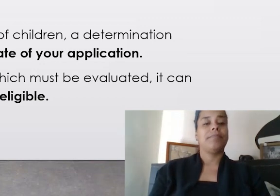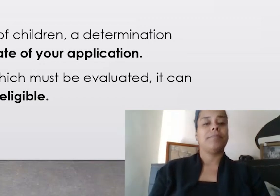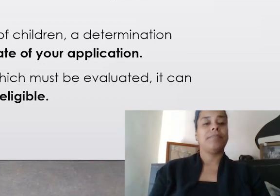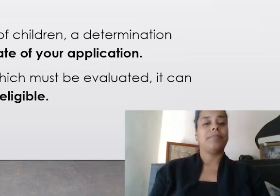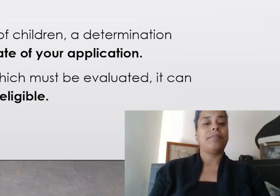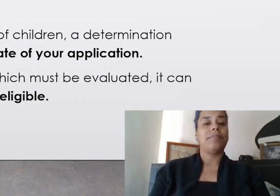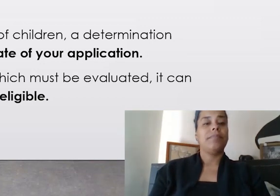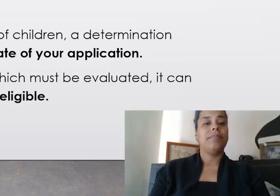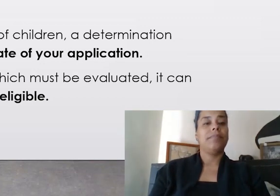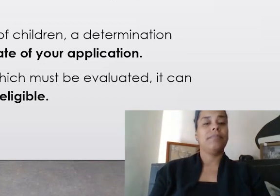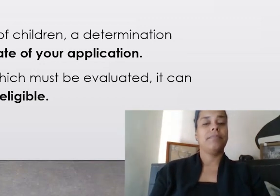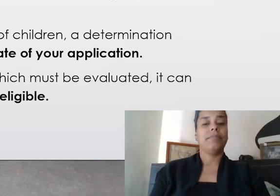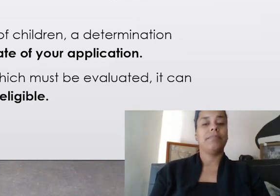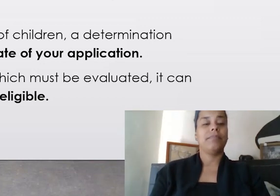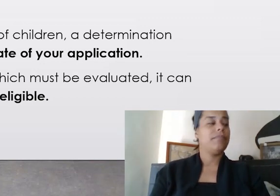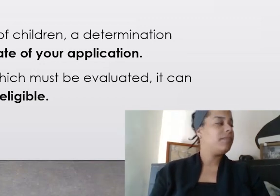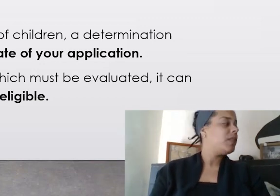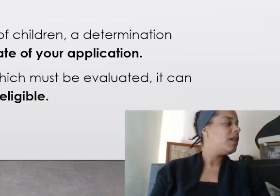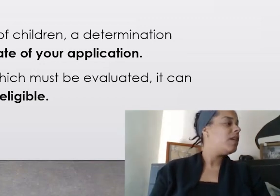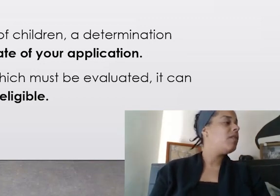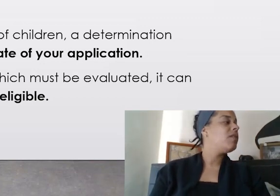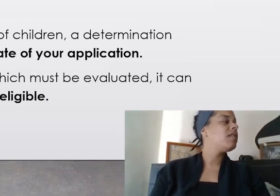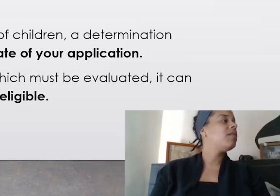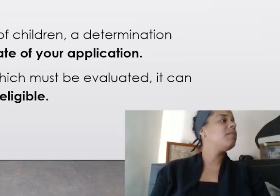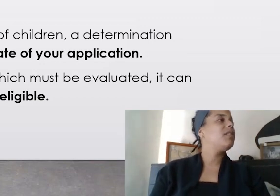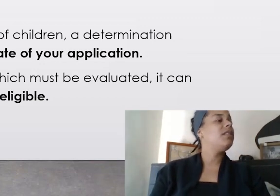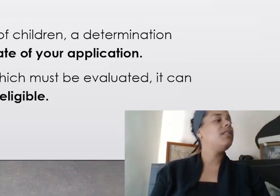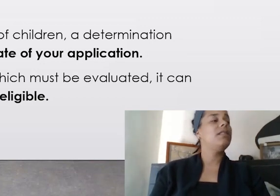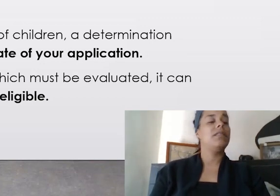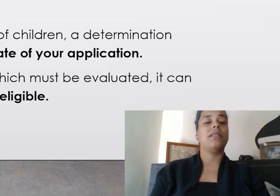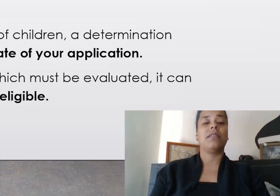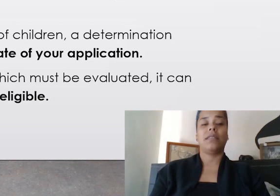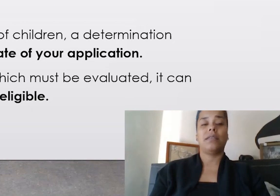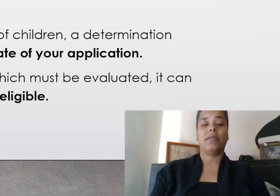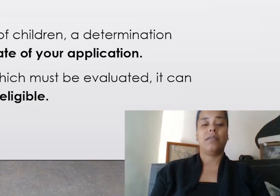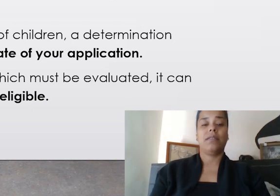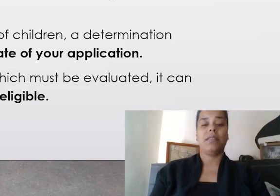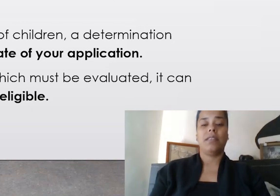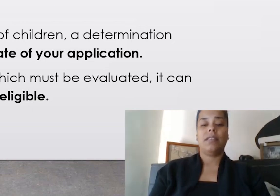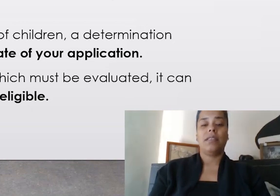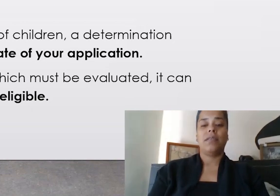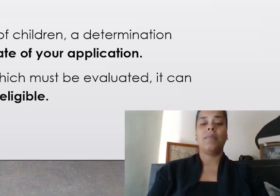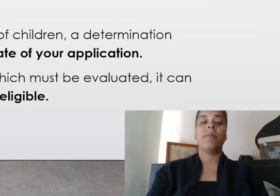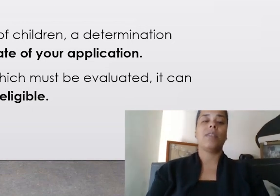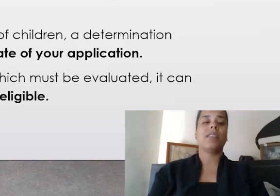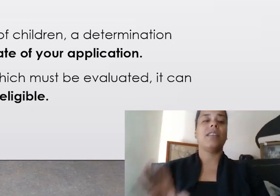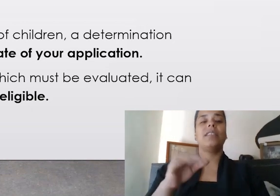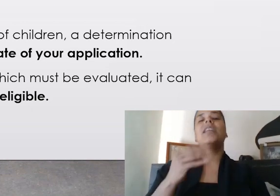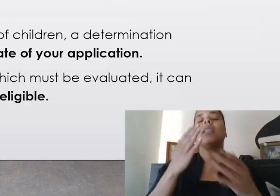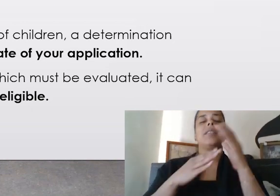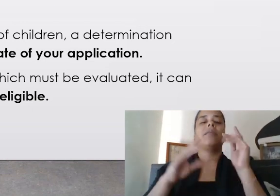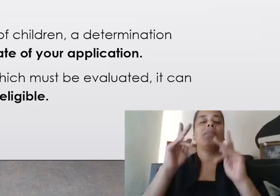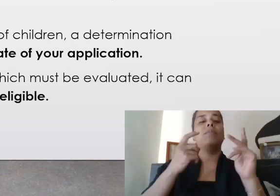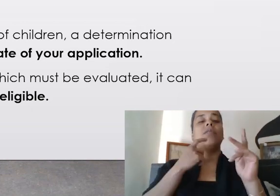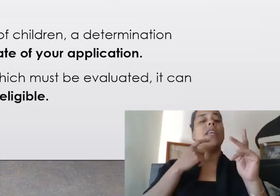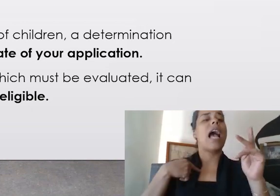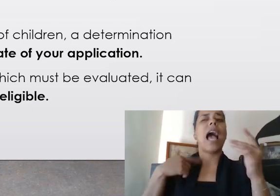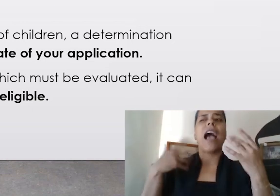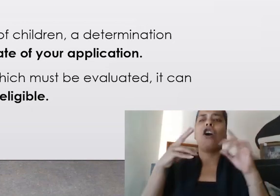Medicaid determination. So a lot of people, I get these a lot. I applied for Medicaid and I didn't hear anything